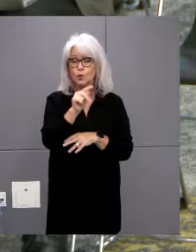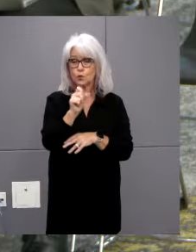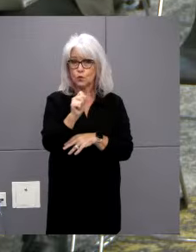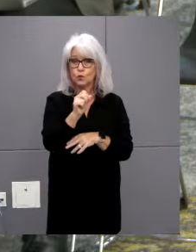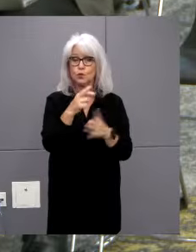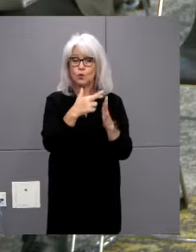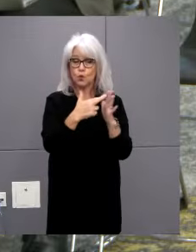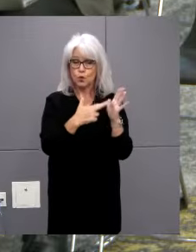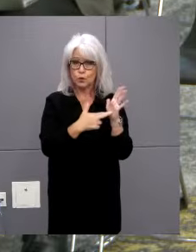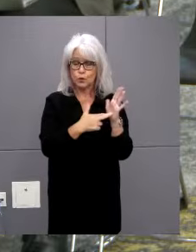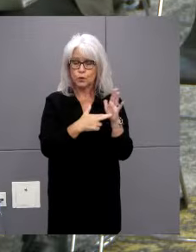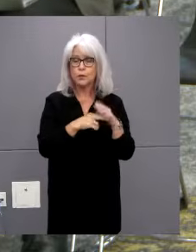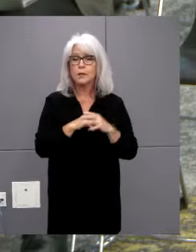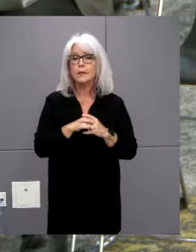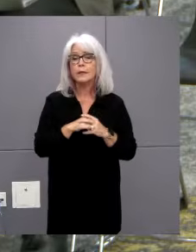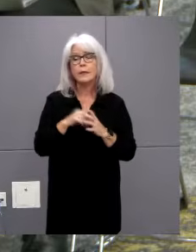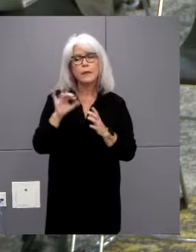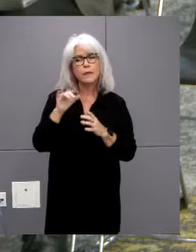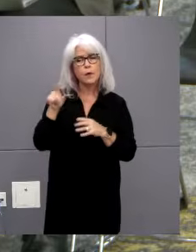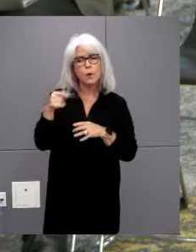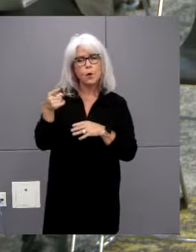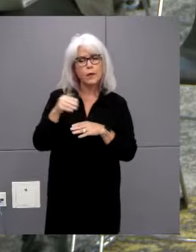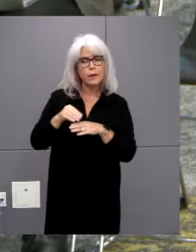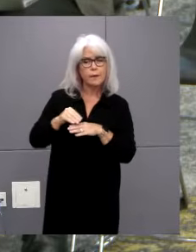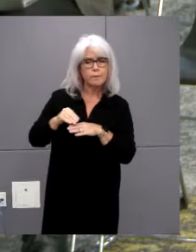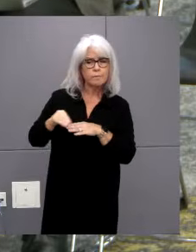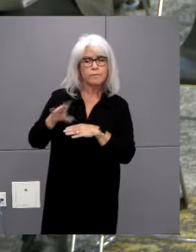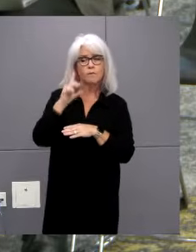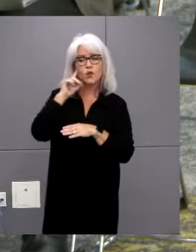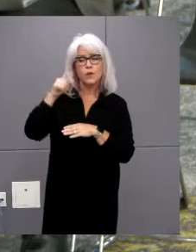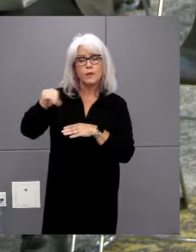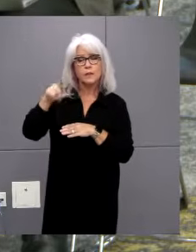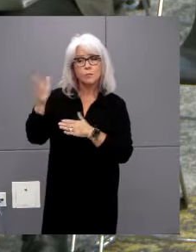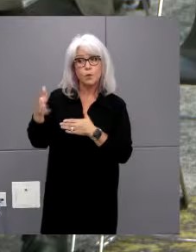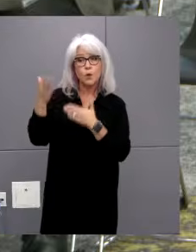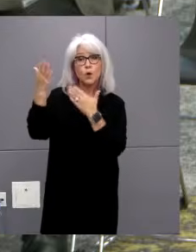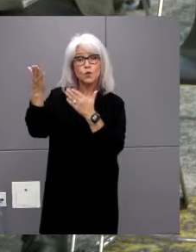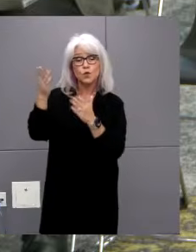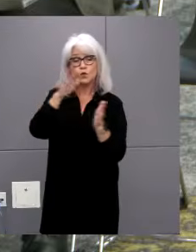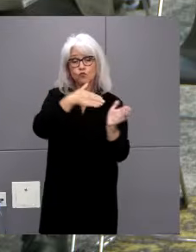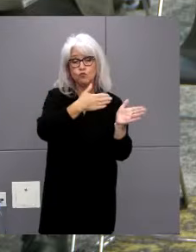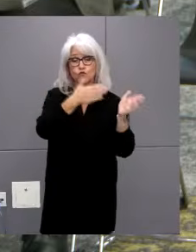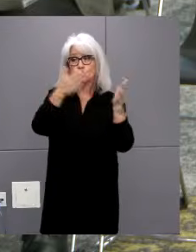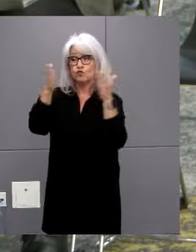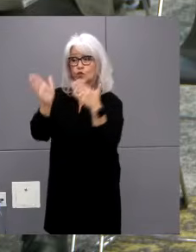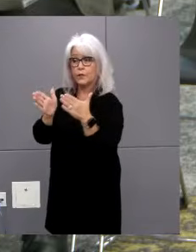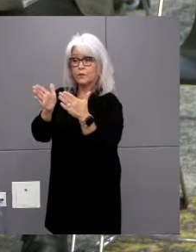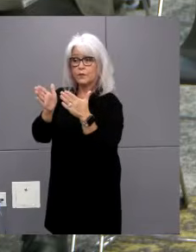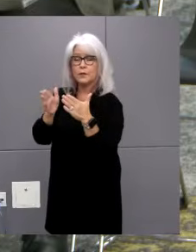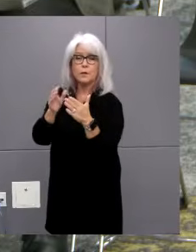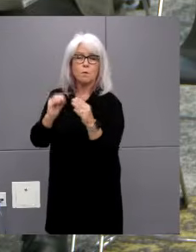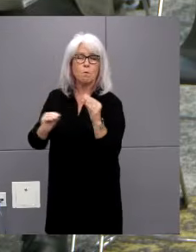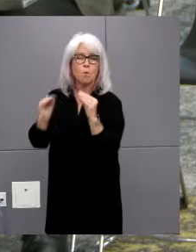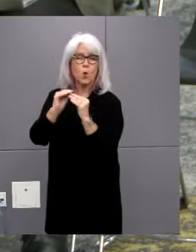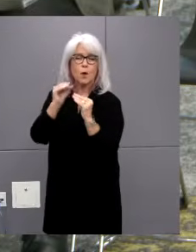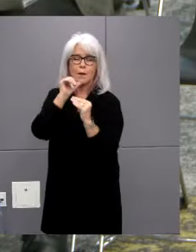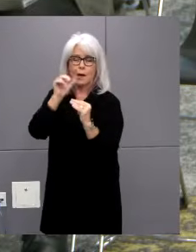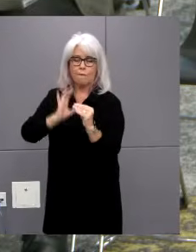of this proposal would be to shift the board toward more informal procedures.